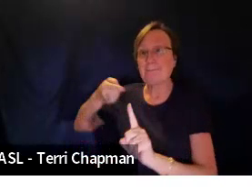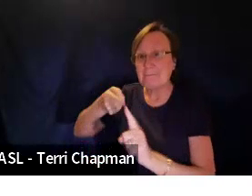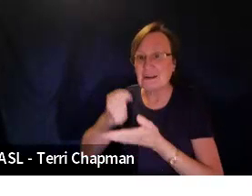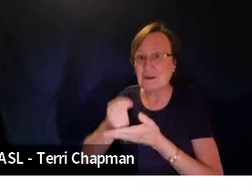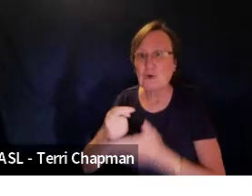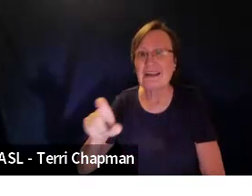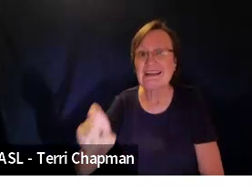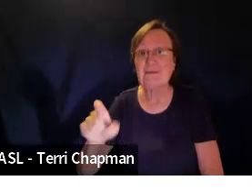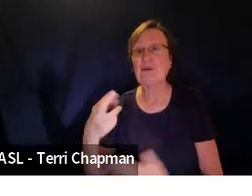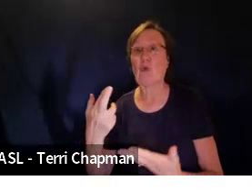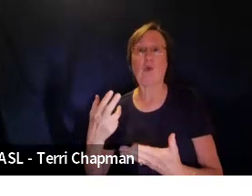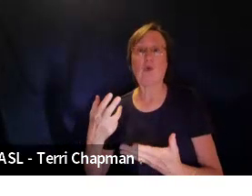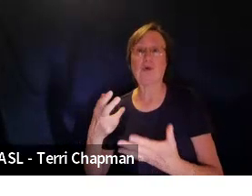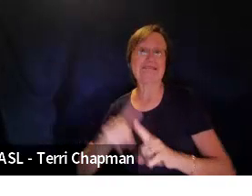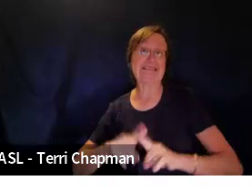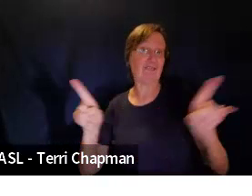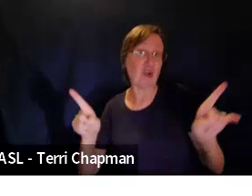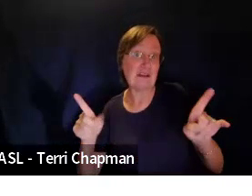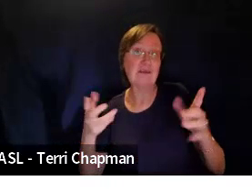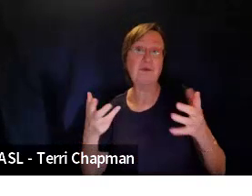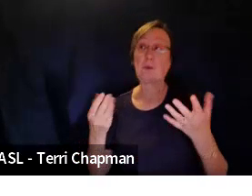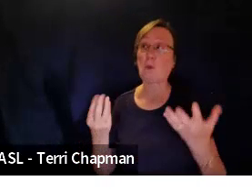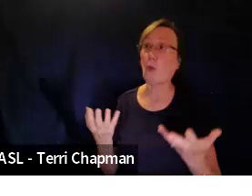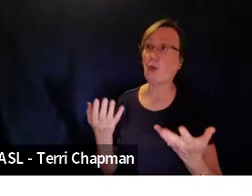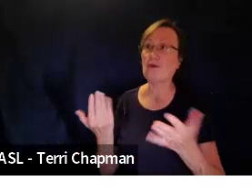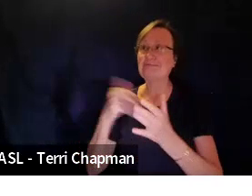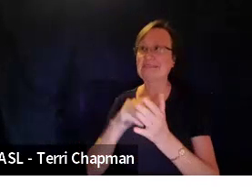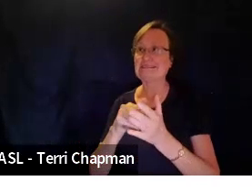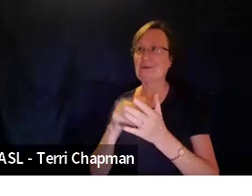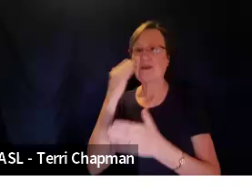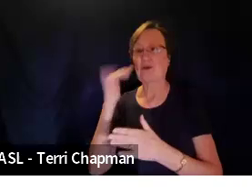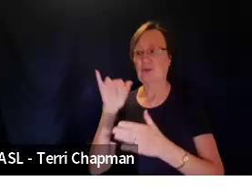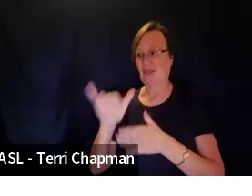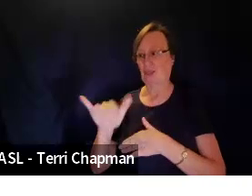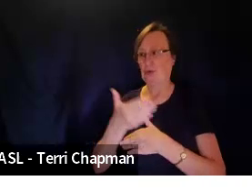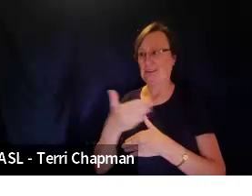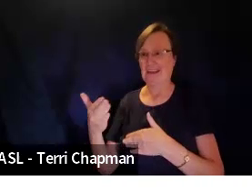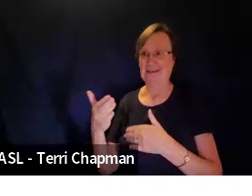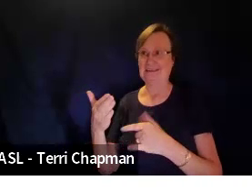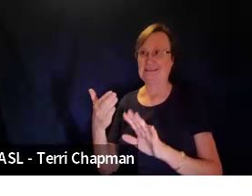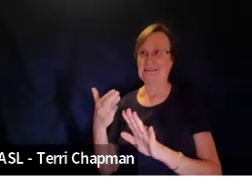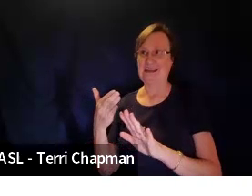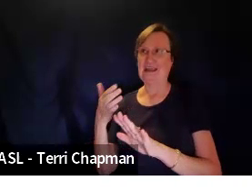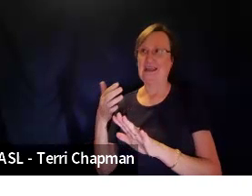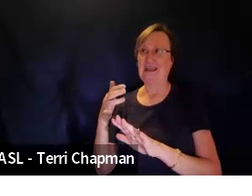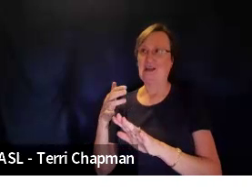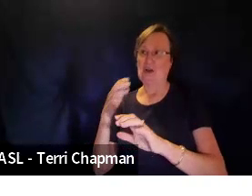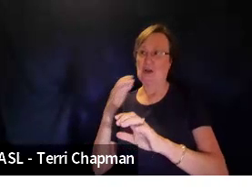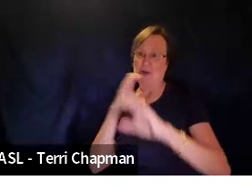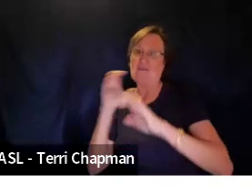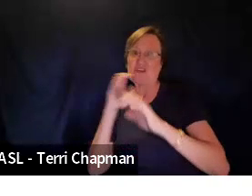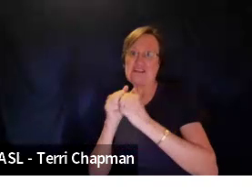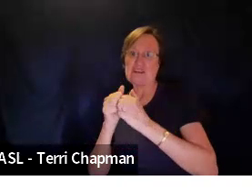be different. And again, so we know that those things don't always reflect the conversations with providers, and we know